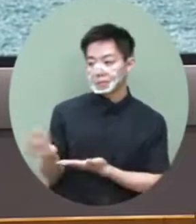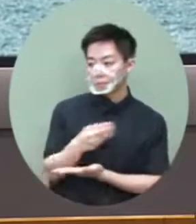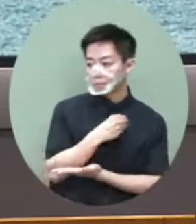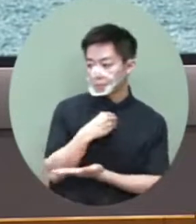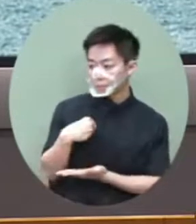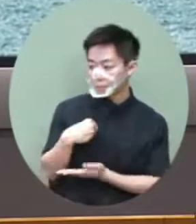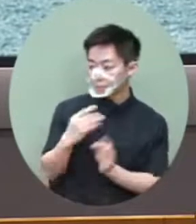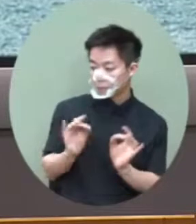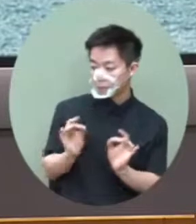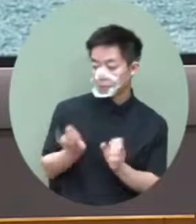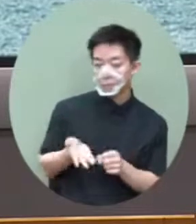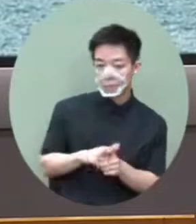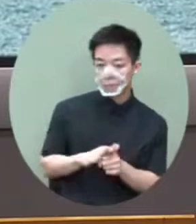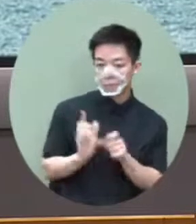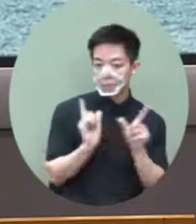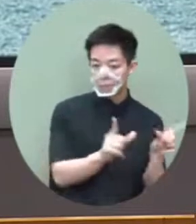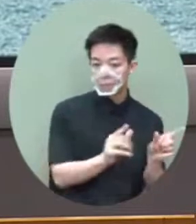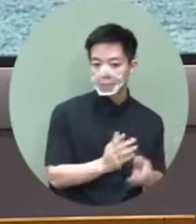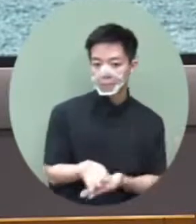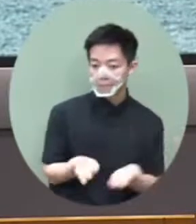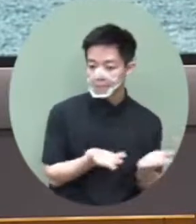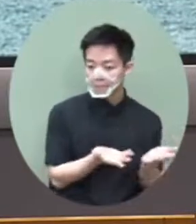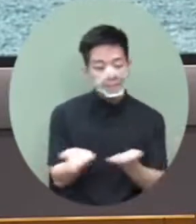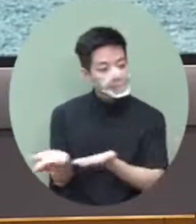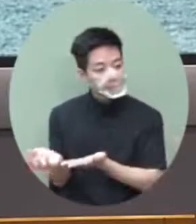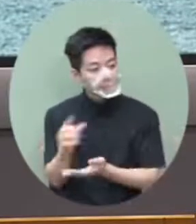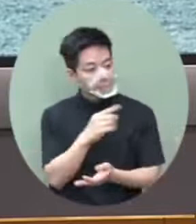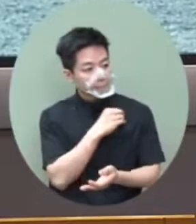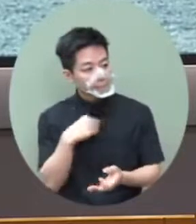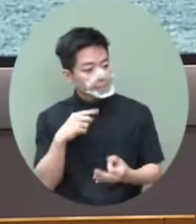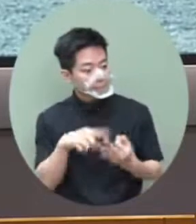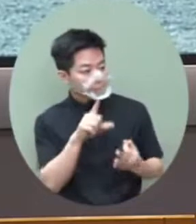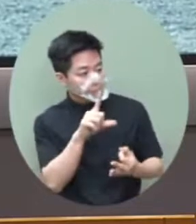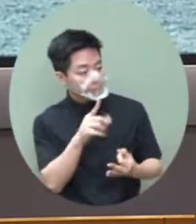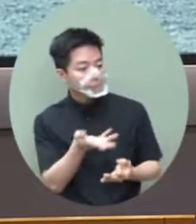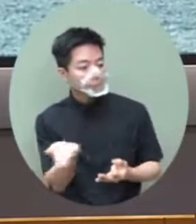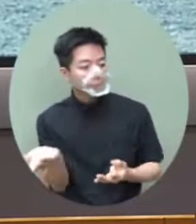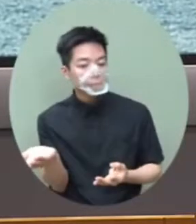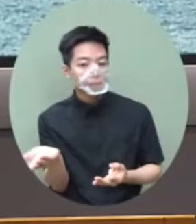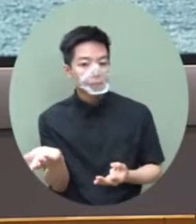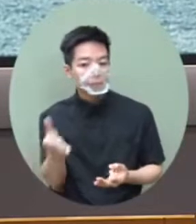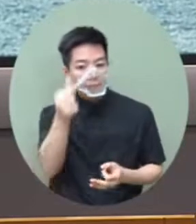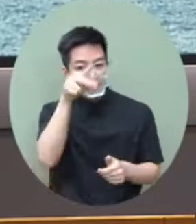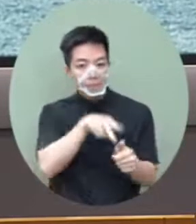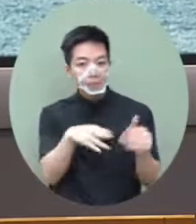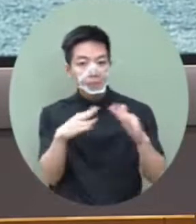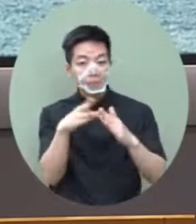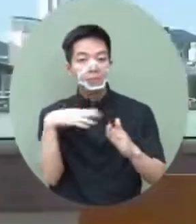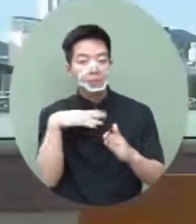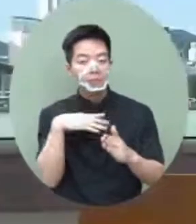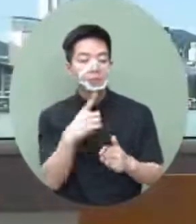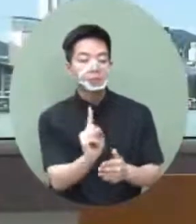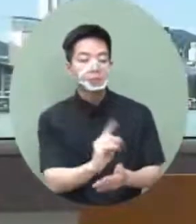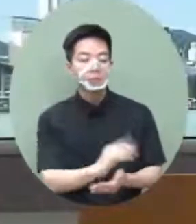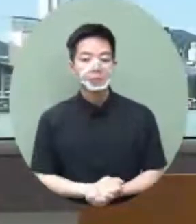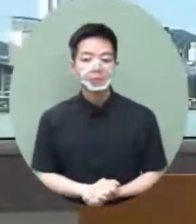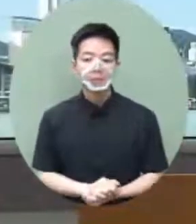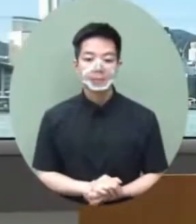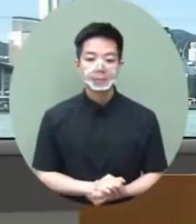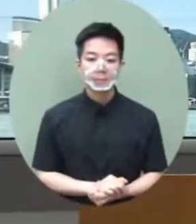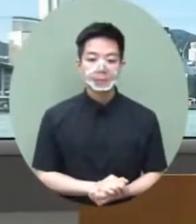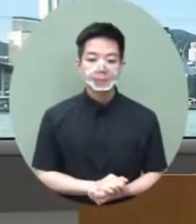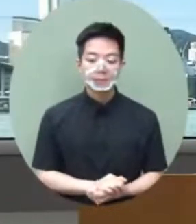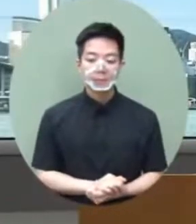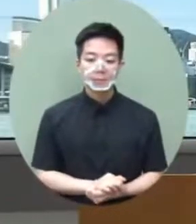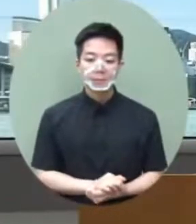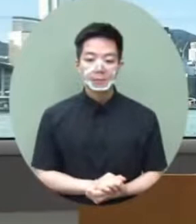in the study by the Hong Kong University. I'll see if Dr. Jen would like to supplement. And perhaps Dr.